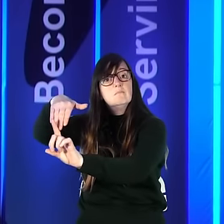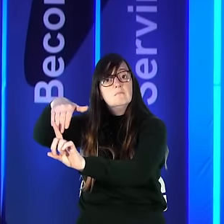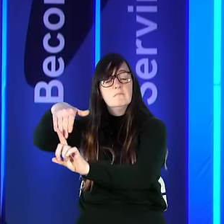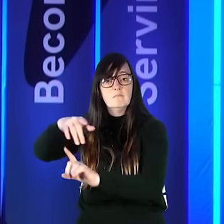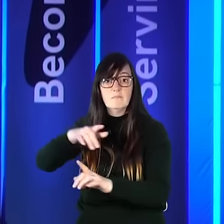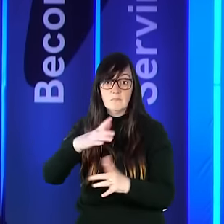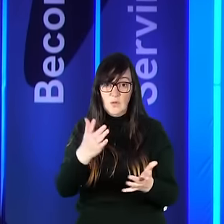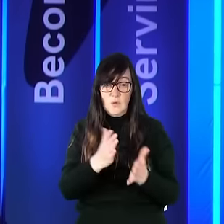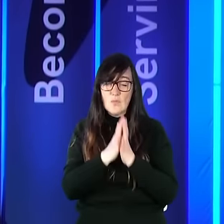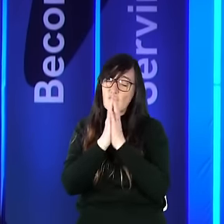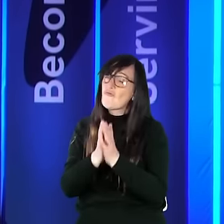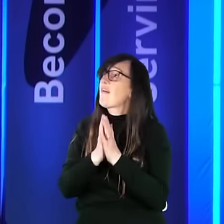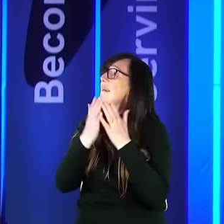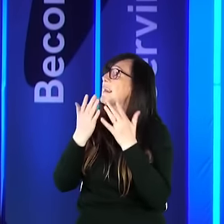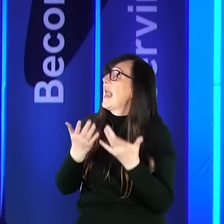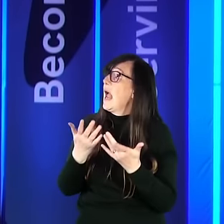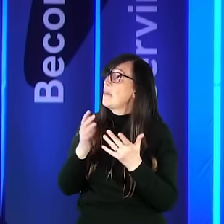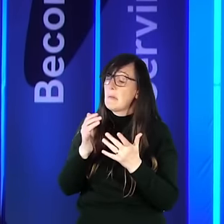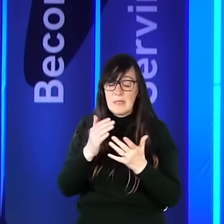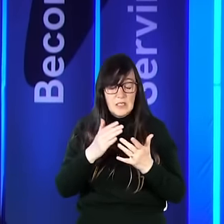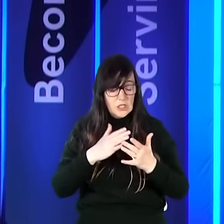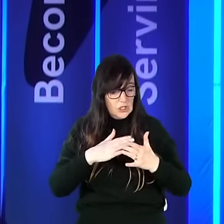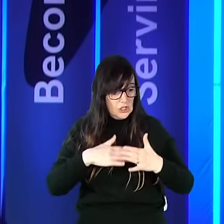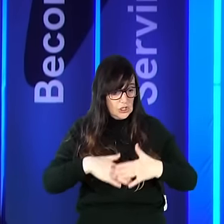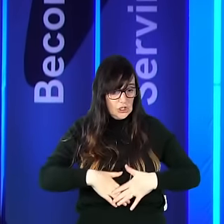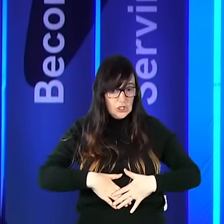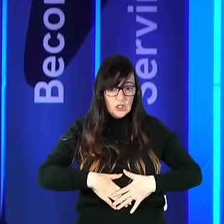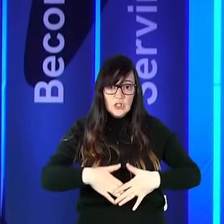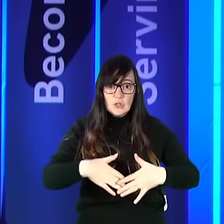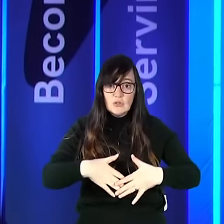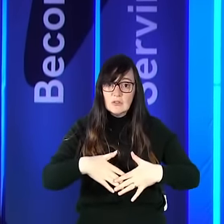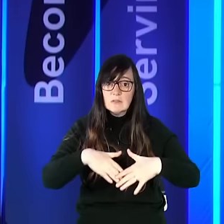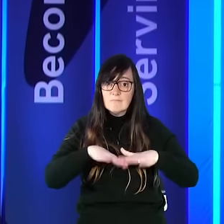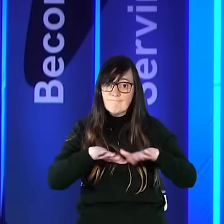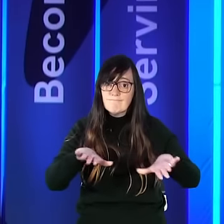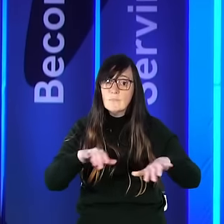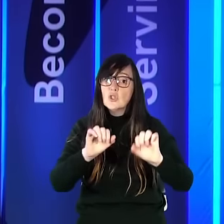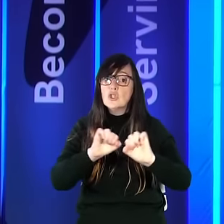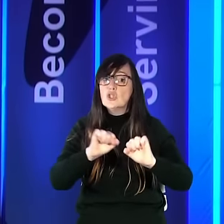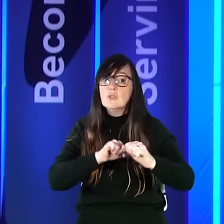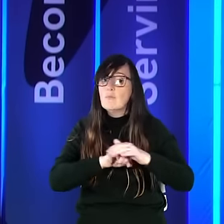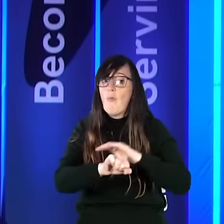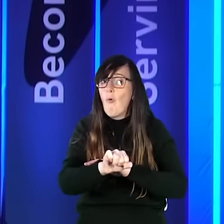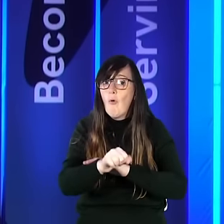yet born. Lord, make my children, my grandchildren, disciple-making disciples.